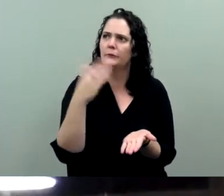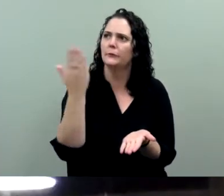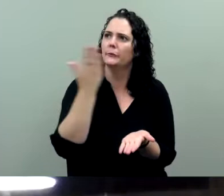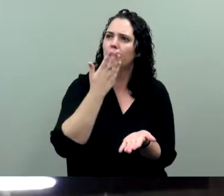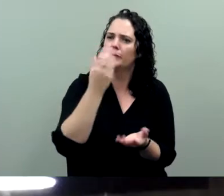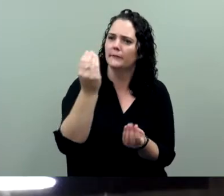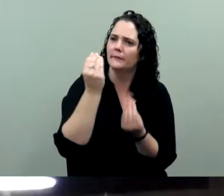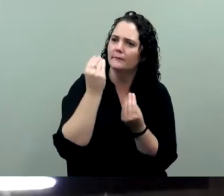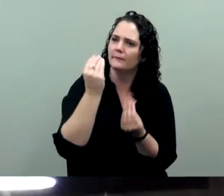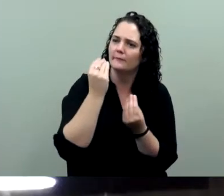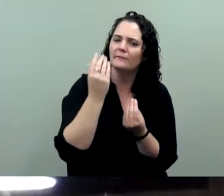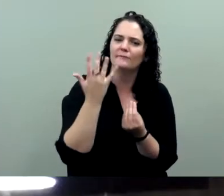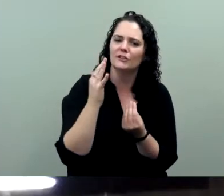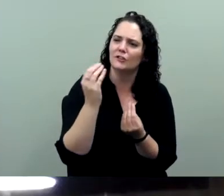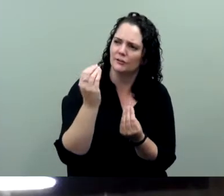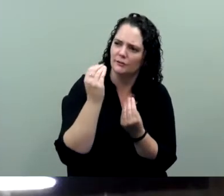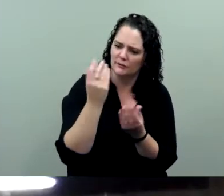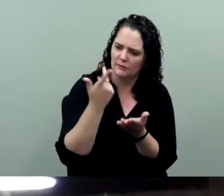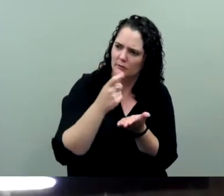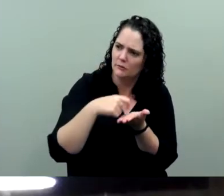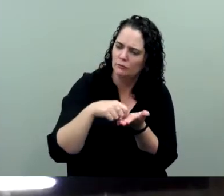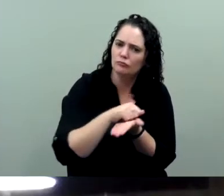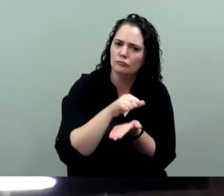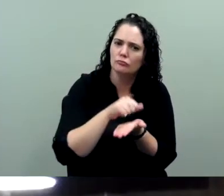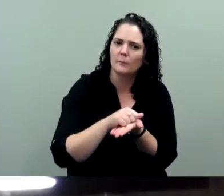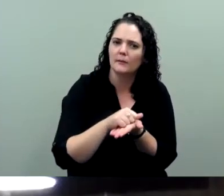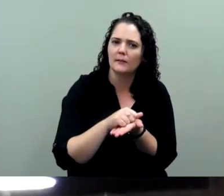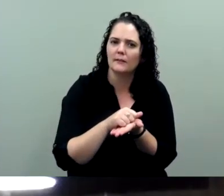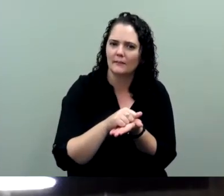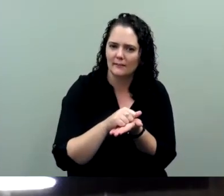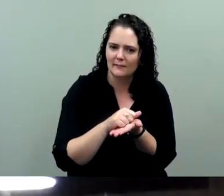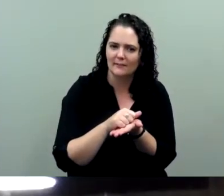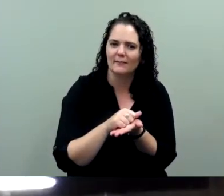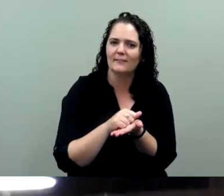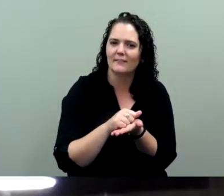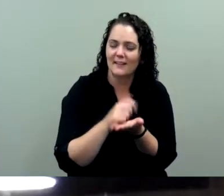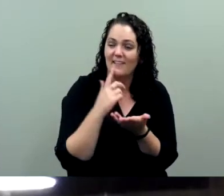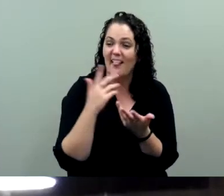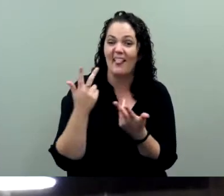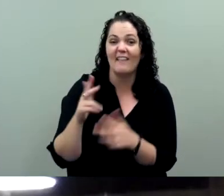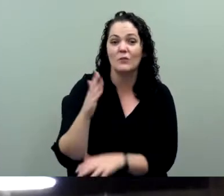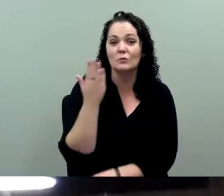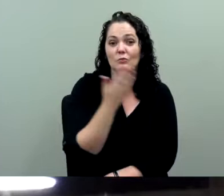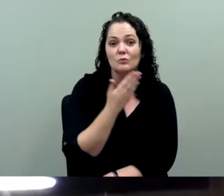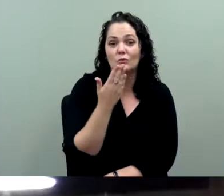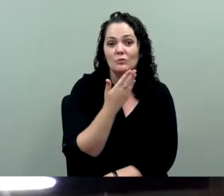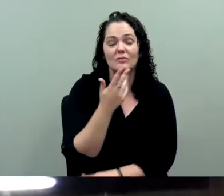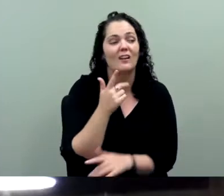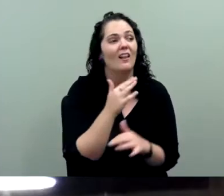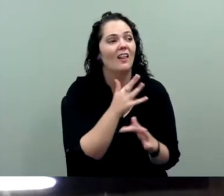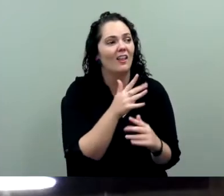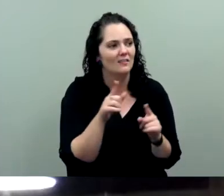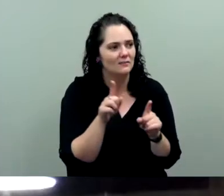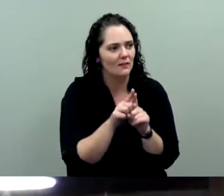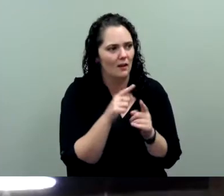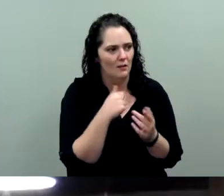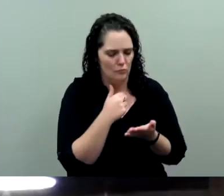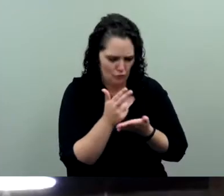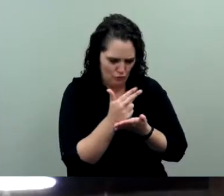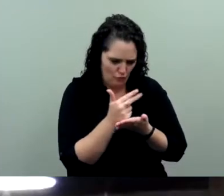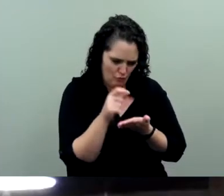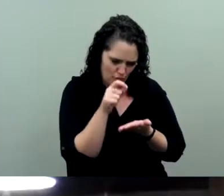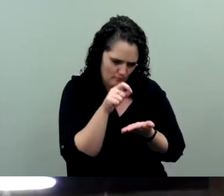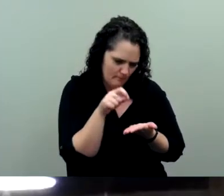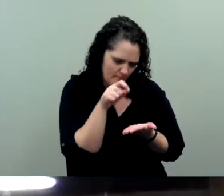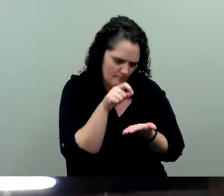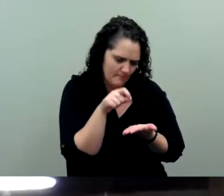those things. And most people, when they go through and drawing, they tend to draw the same way. And they think of the hand-eye coordination, and they think of these, you know, really